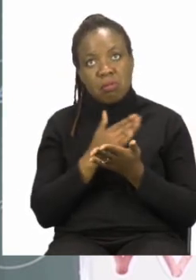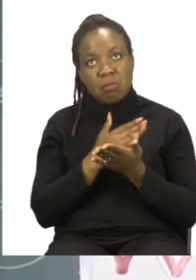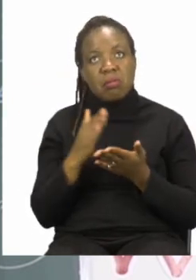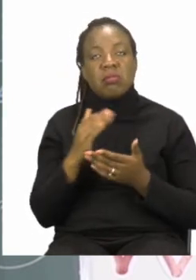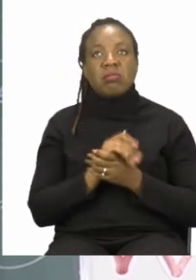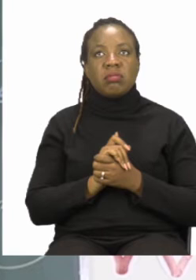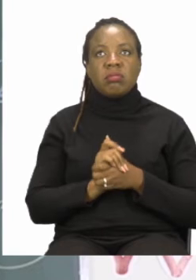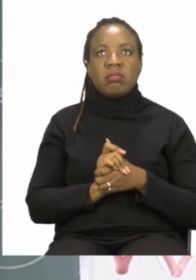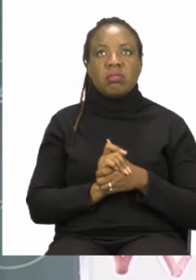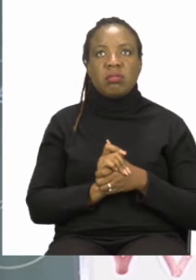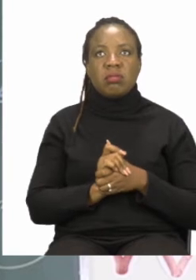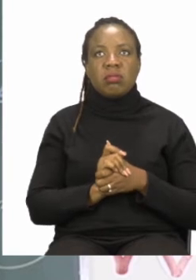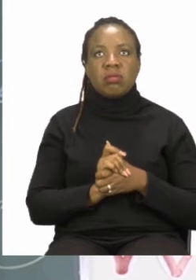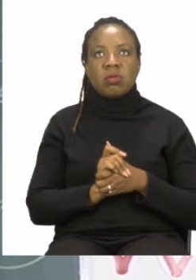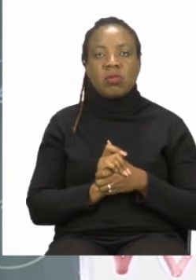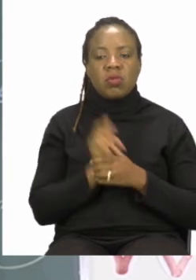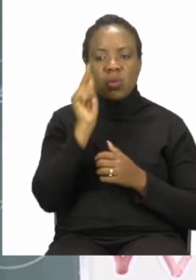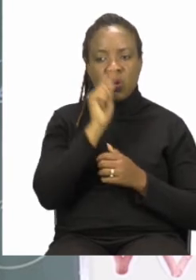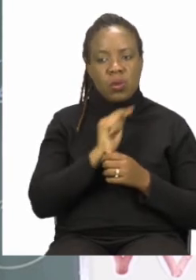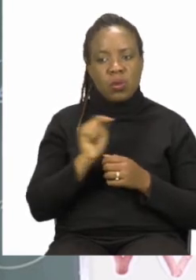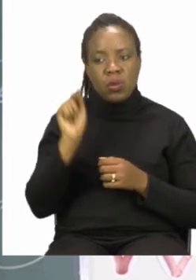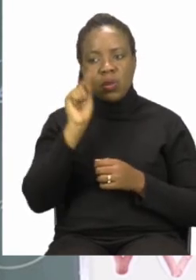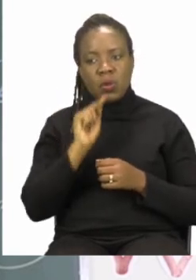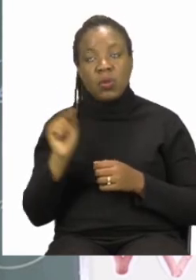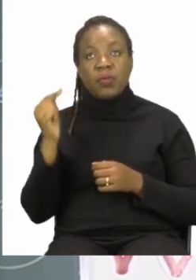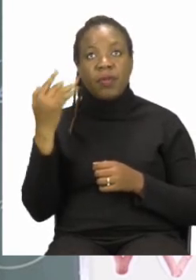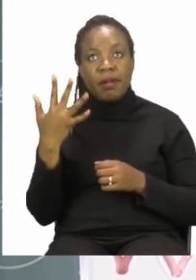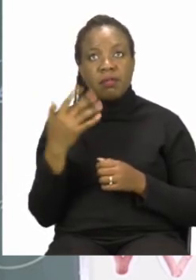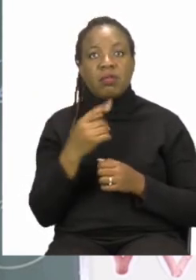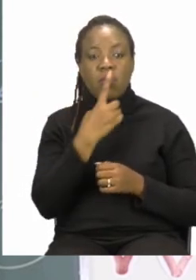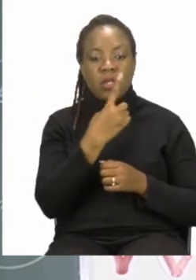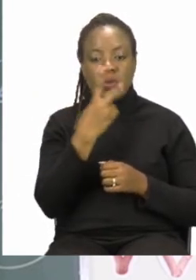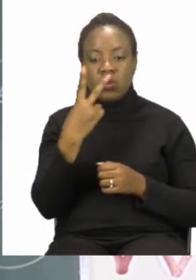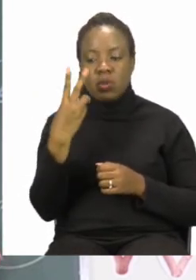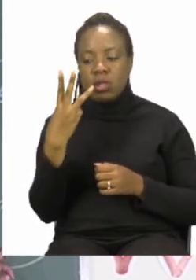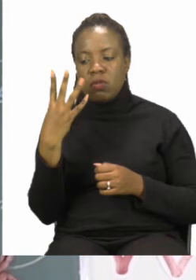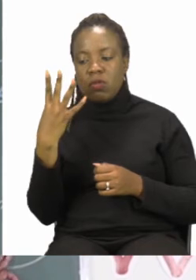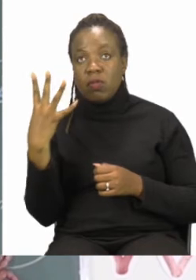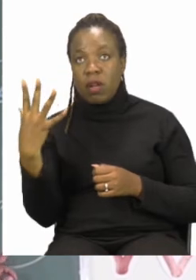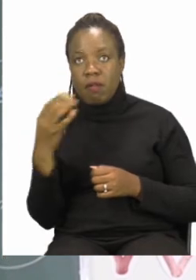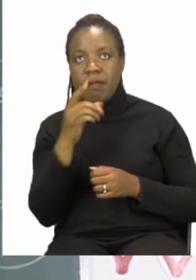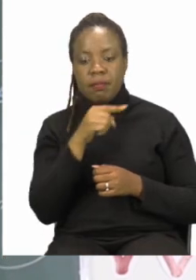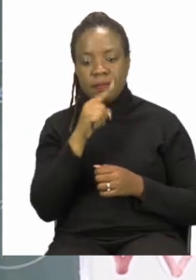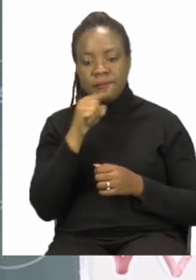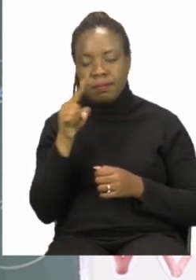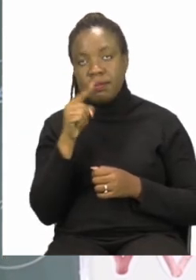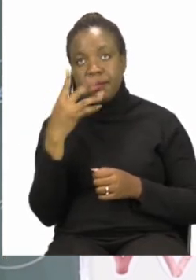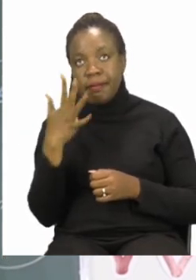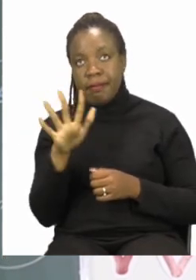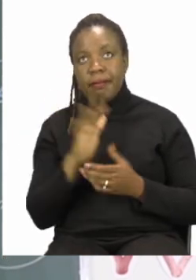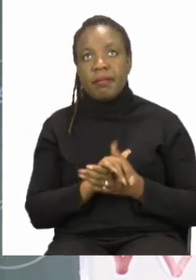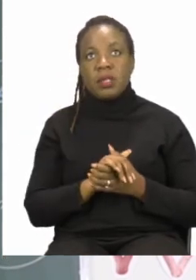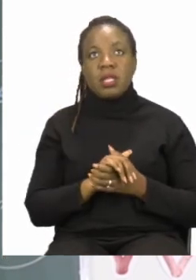So I already have my 5 sets on the board. 1, 2, 3, 4, 5. Now I'm going